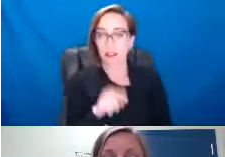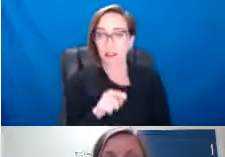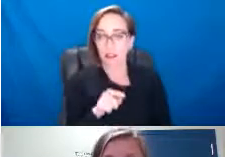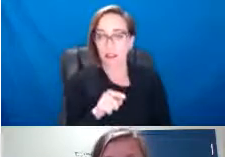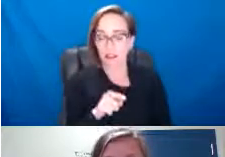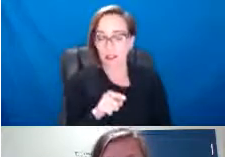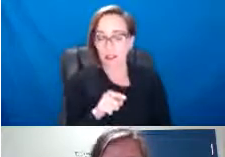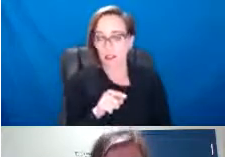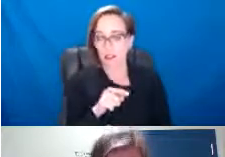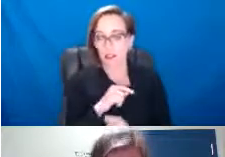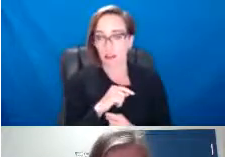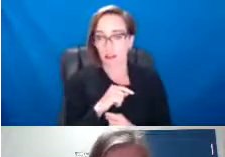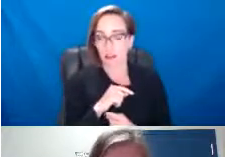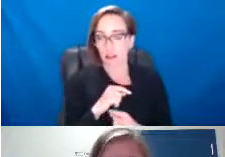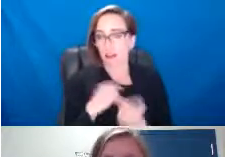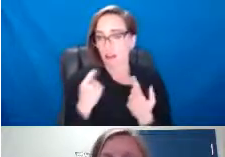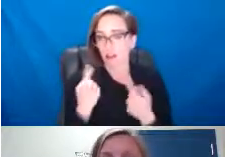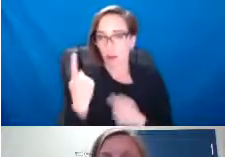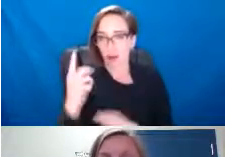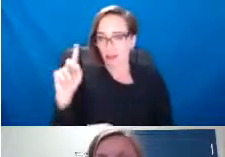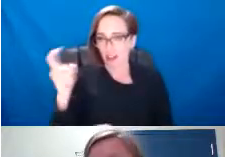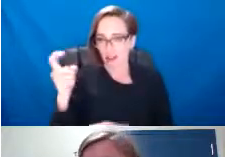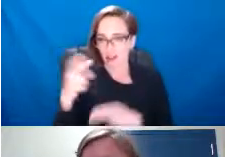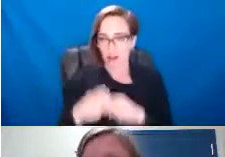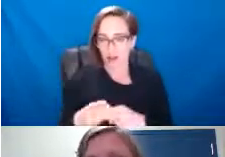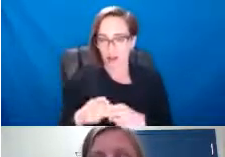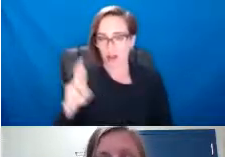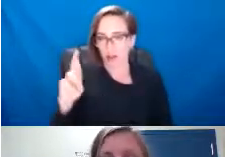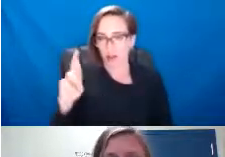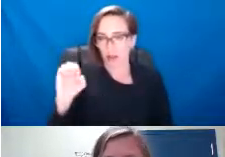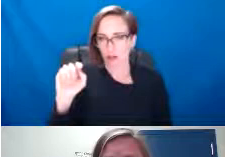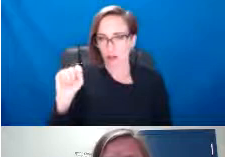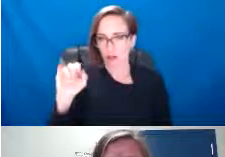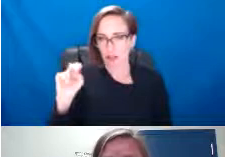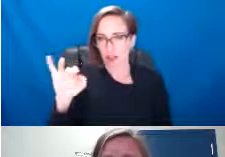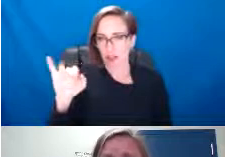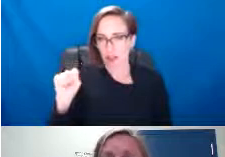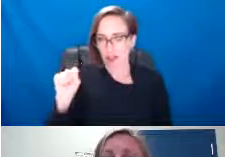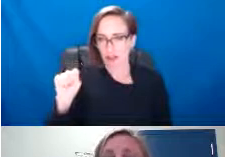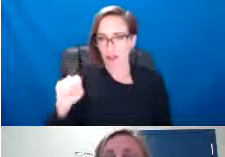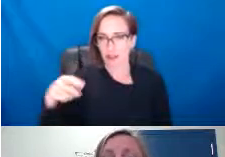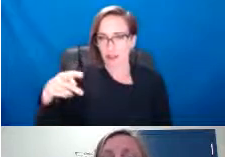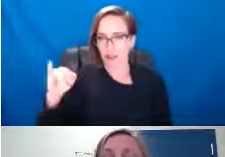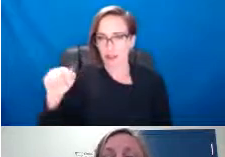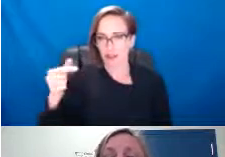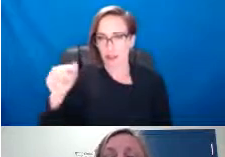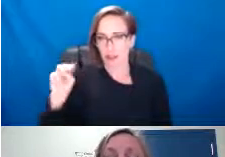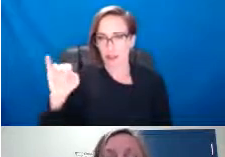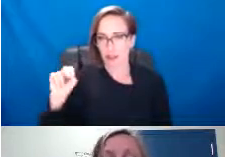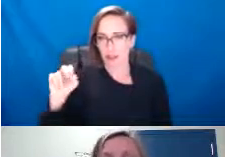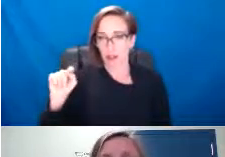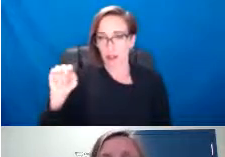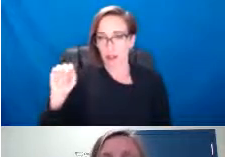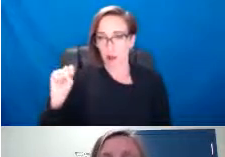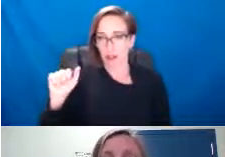probably have retinitis pigmentosa, and you might know it as tunnel vision. And